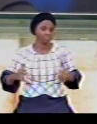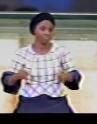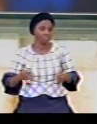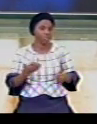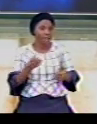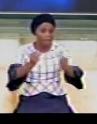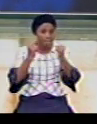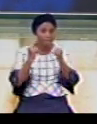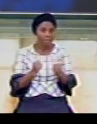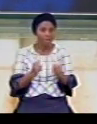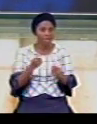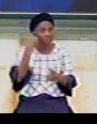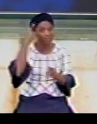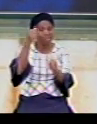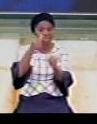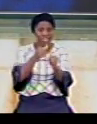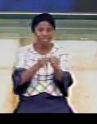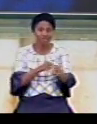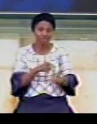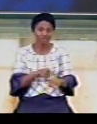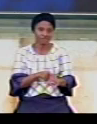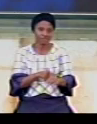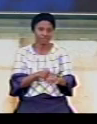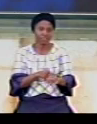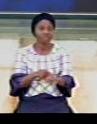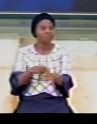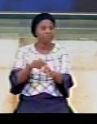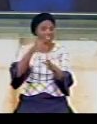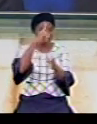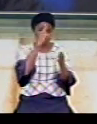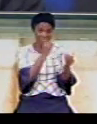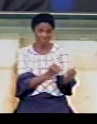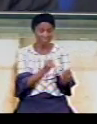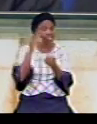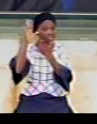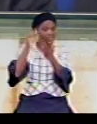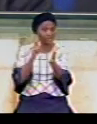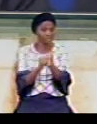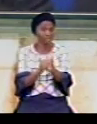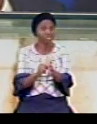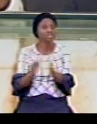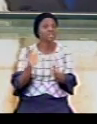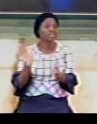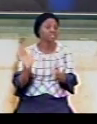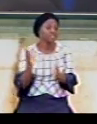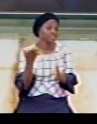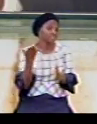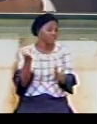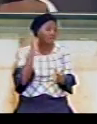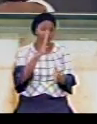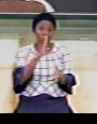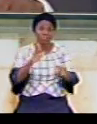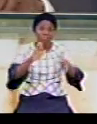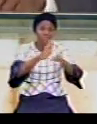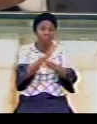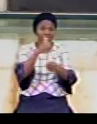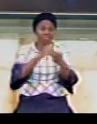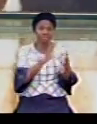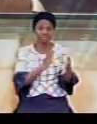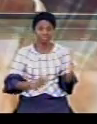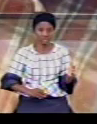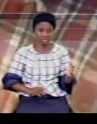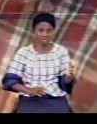hour. Faith expects there'll be sufficiency in Christ. He